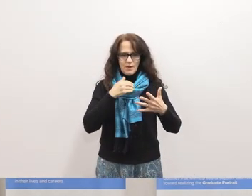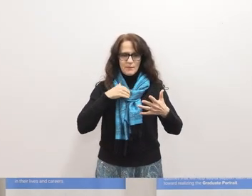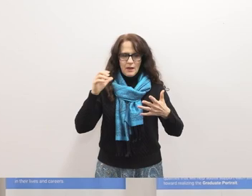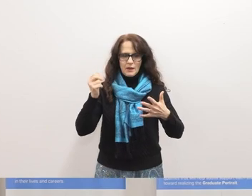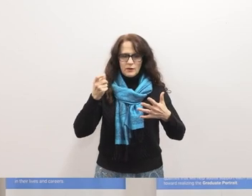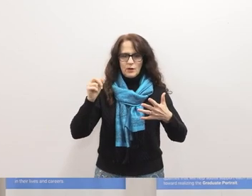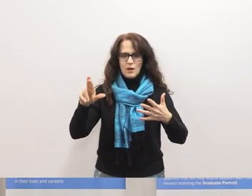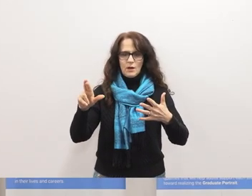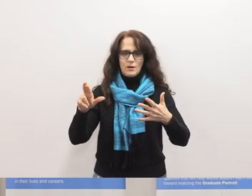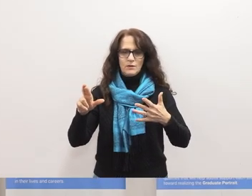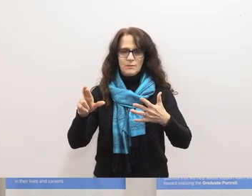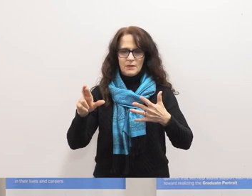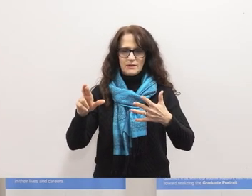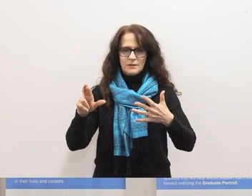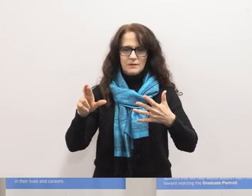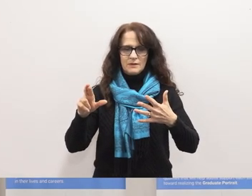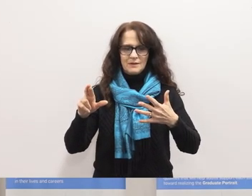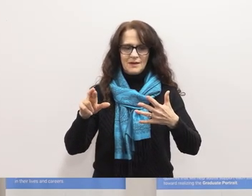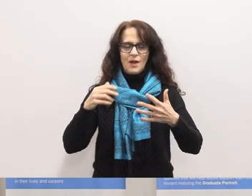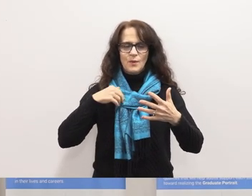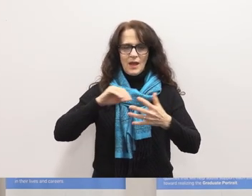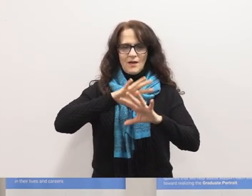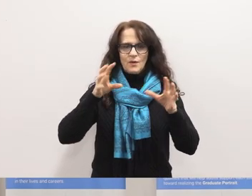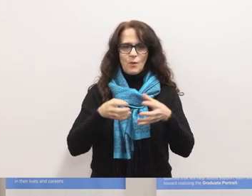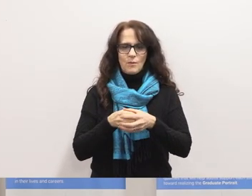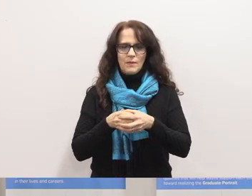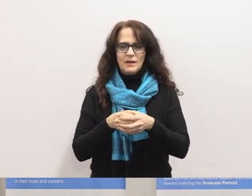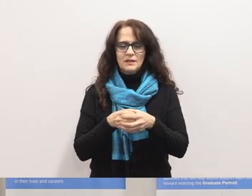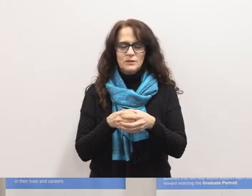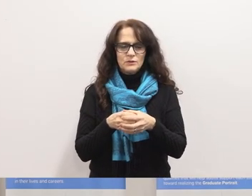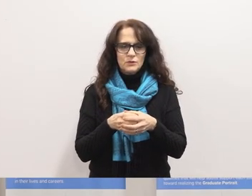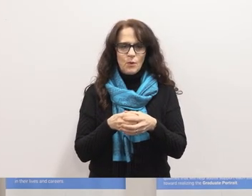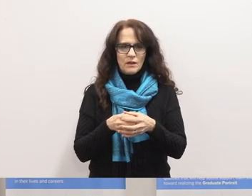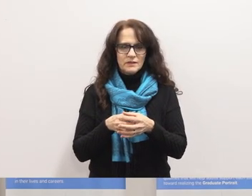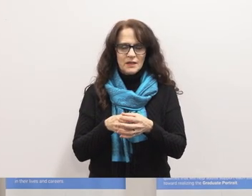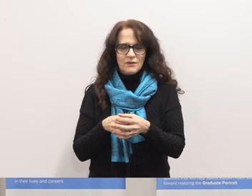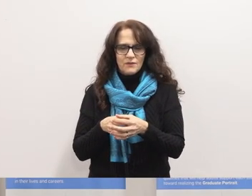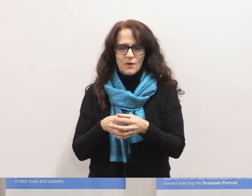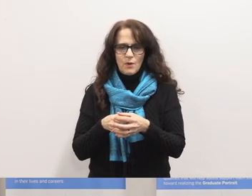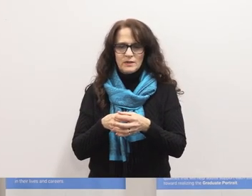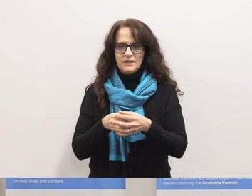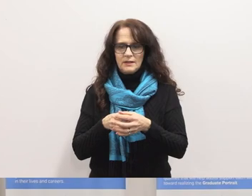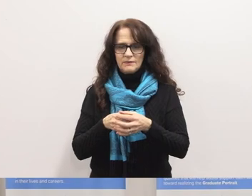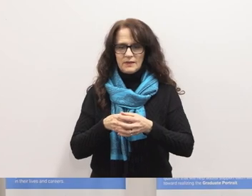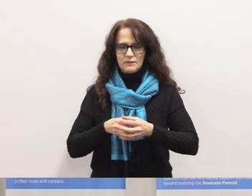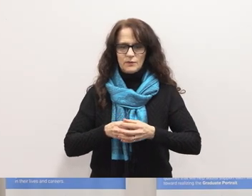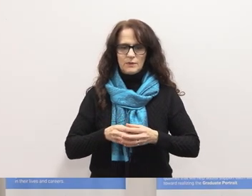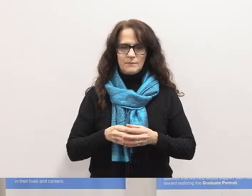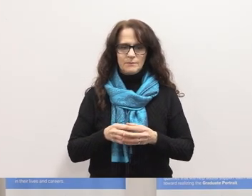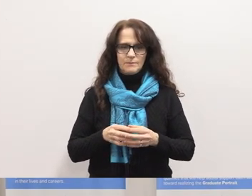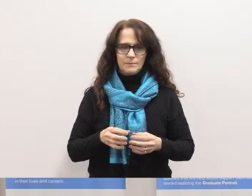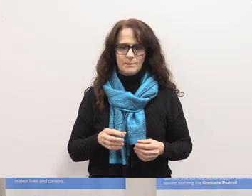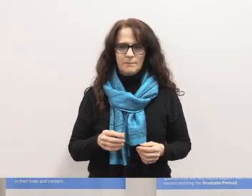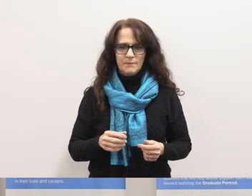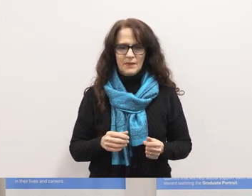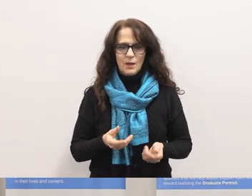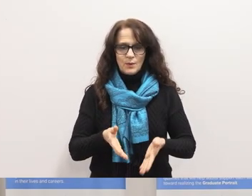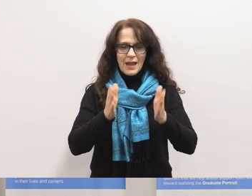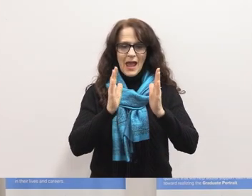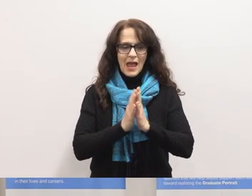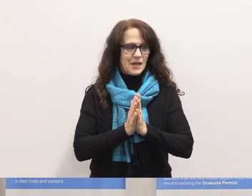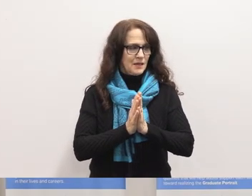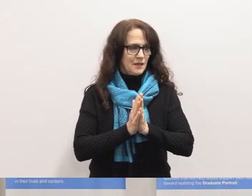Aguilar? Present. Thank you. We have a quorum. Thank you. And now I'm going to ask our